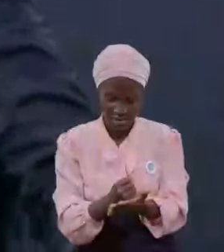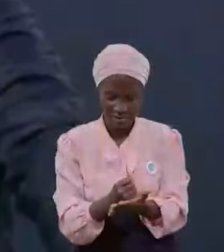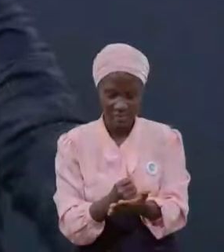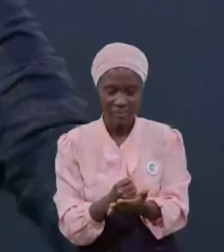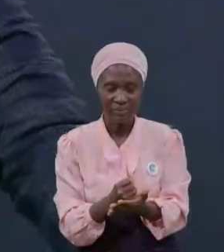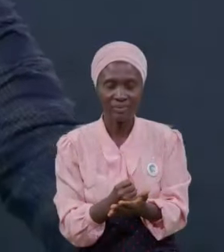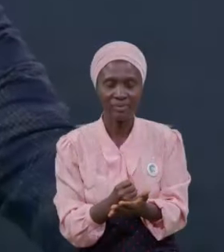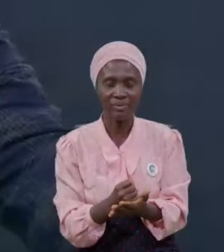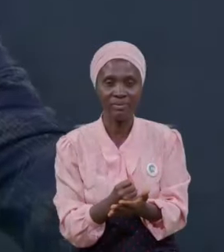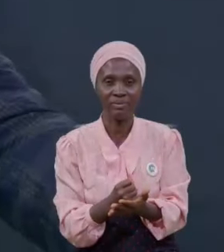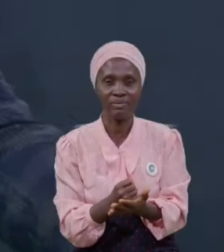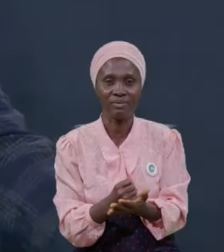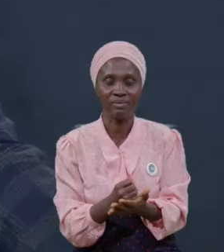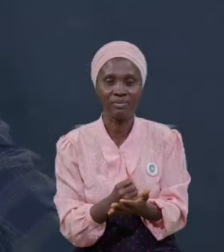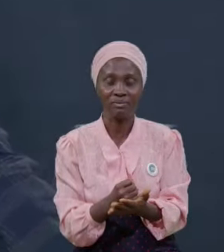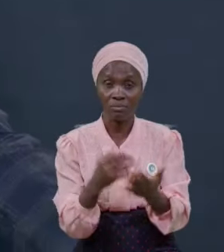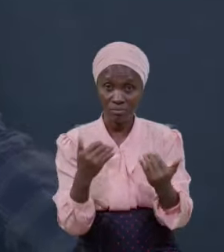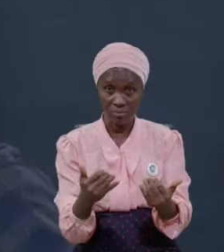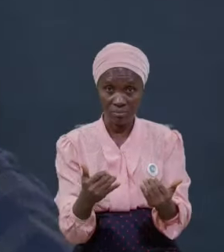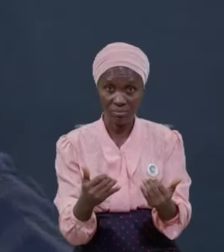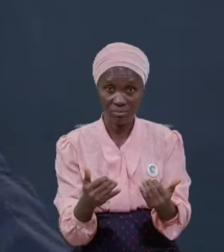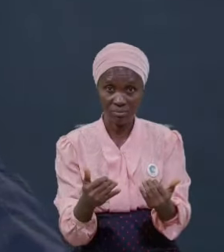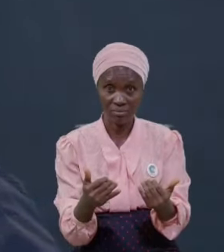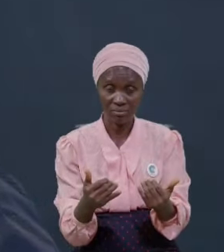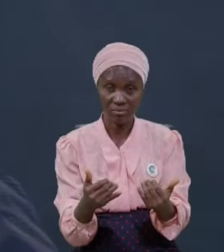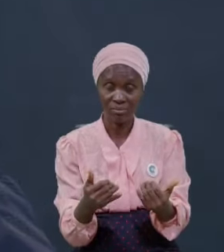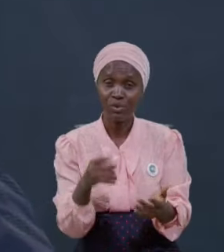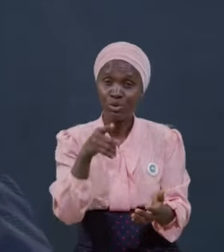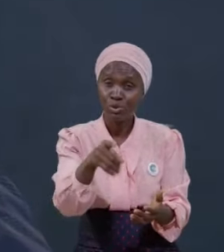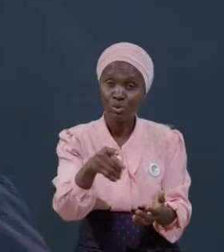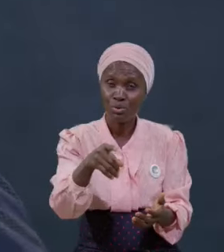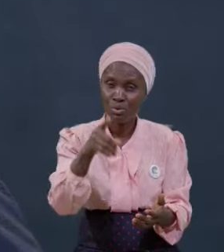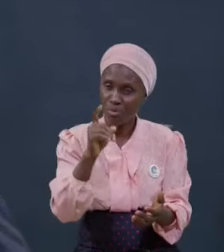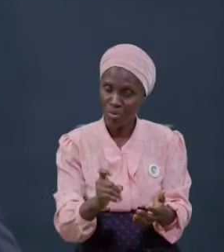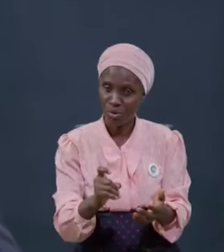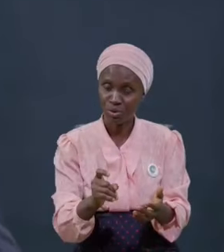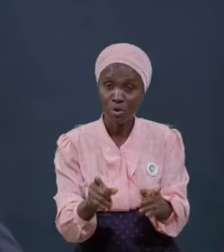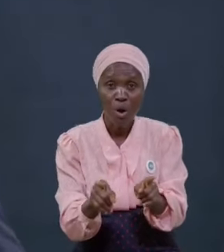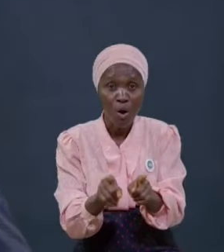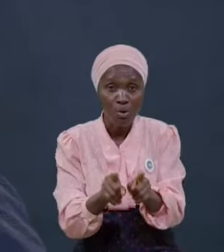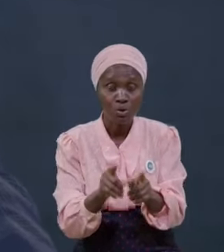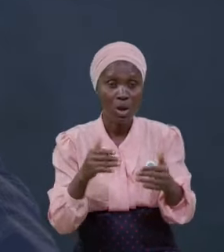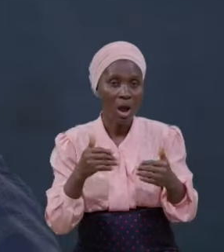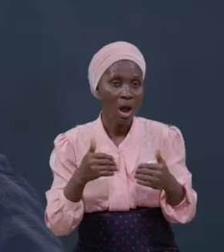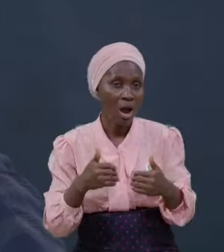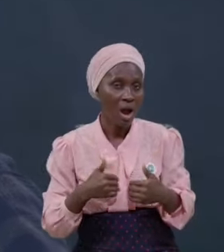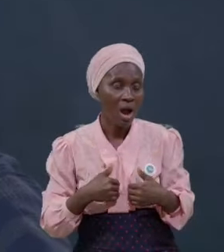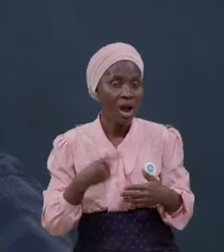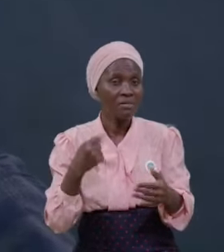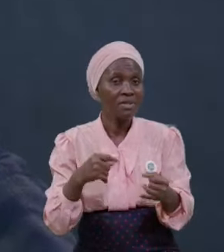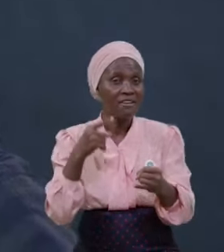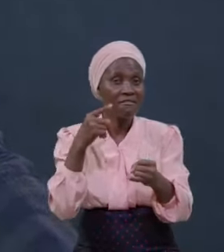Now, you must also have the final day